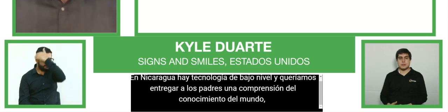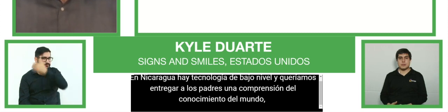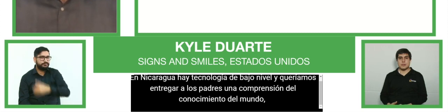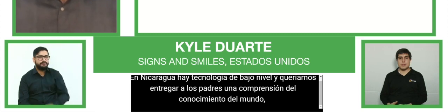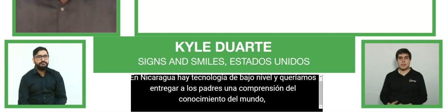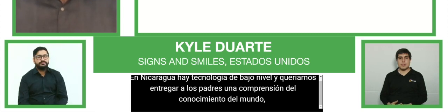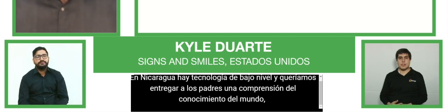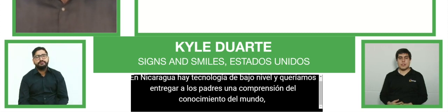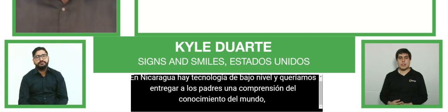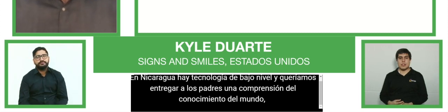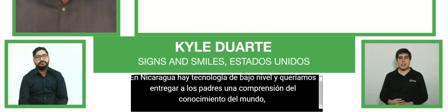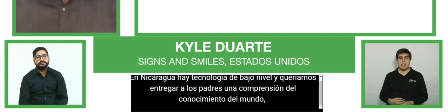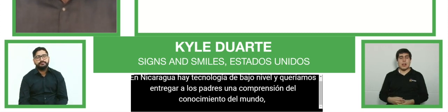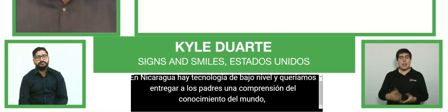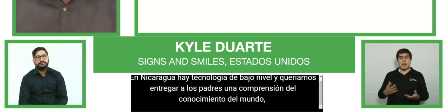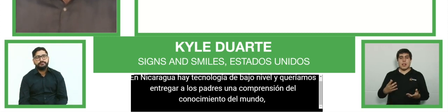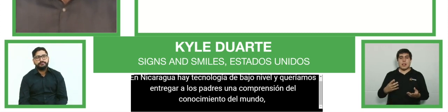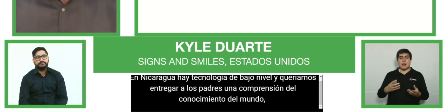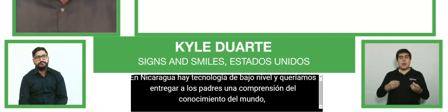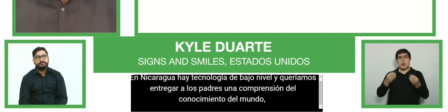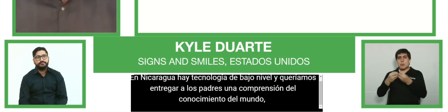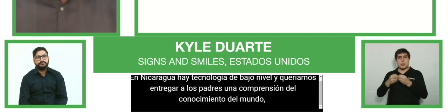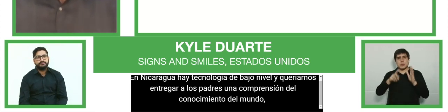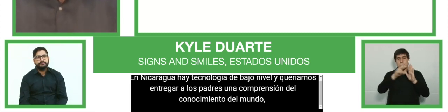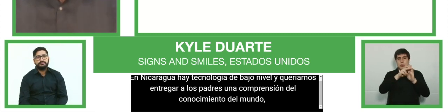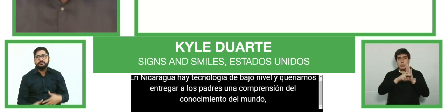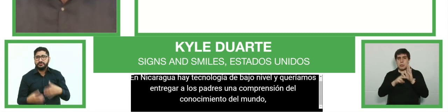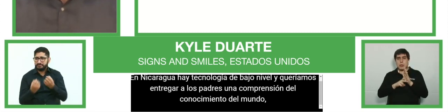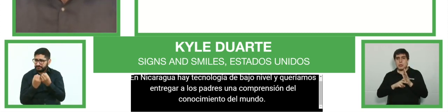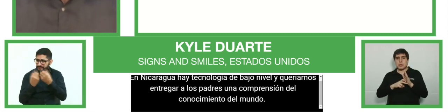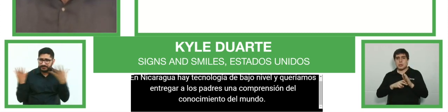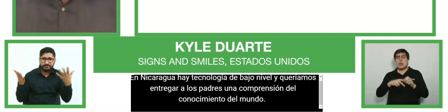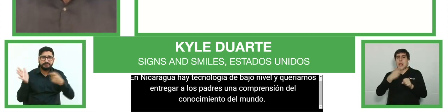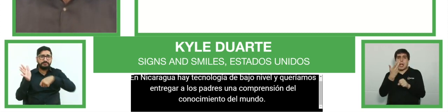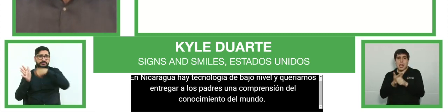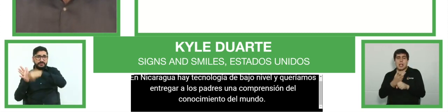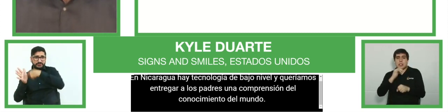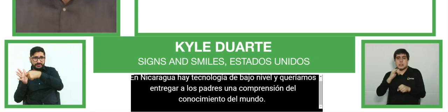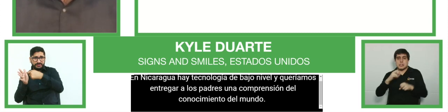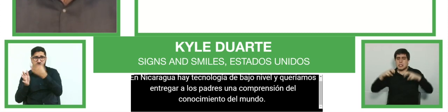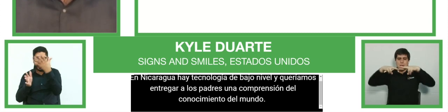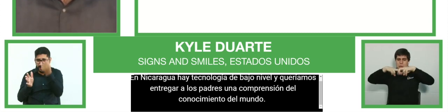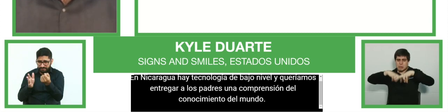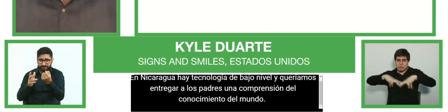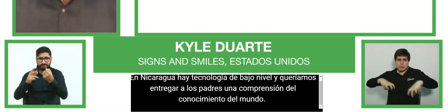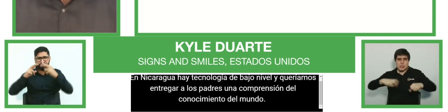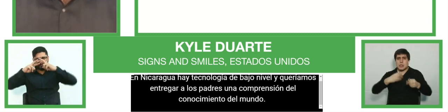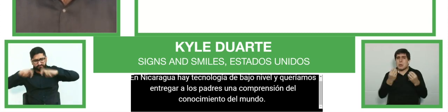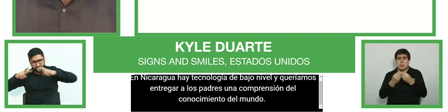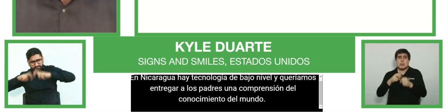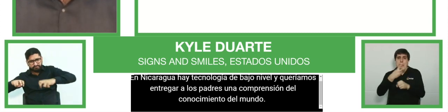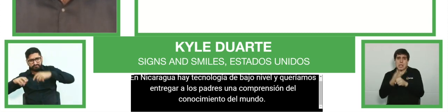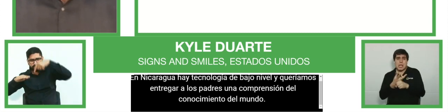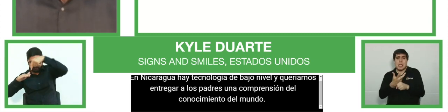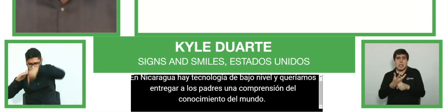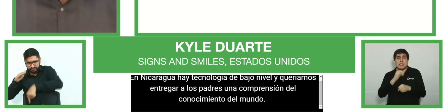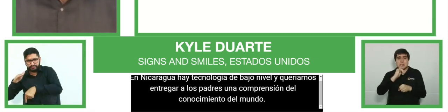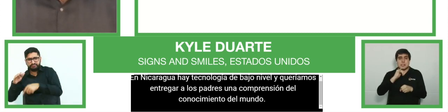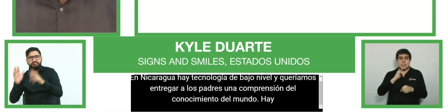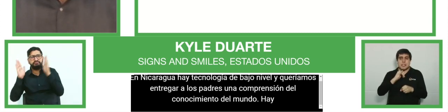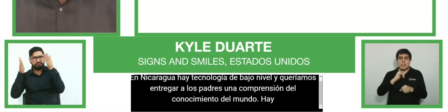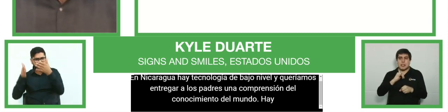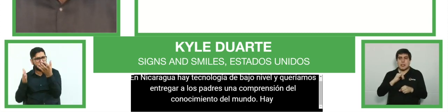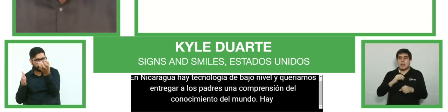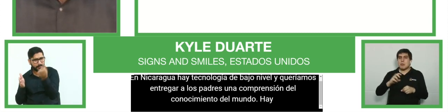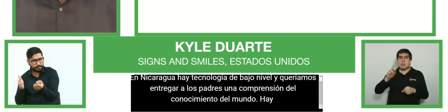not actually drawing on sound research about how children develop. And so because our team is generally